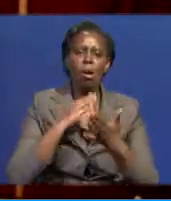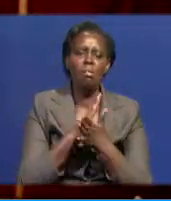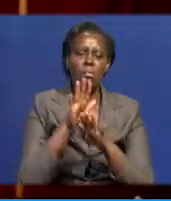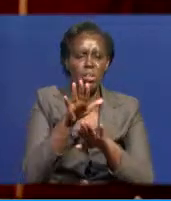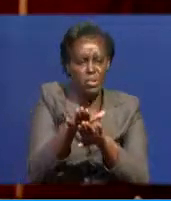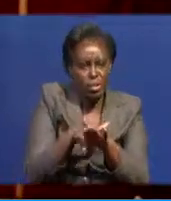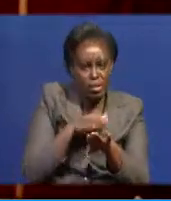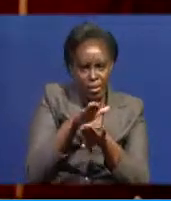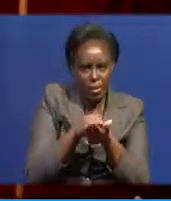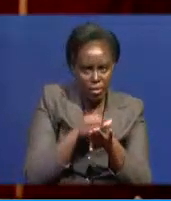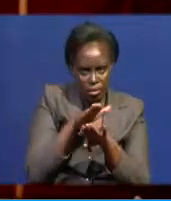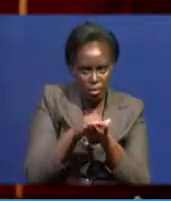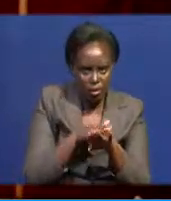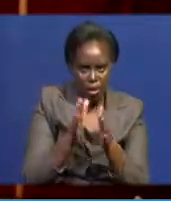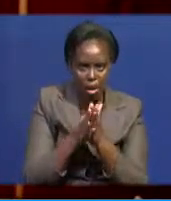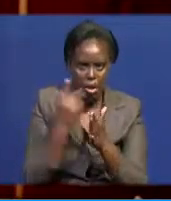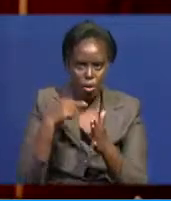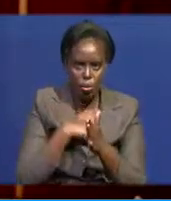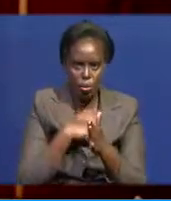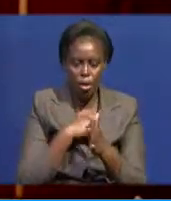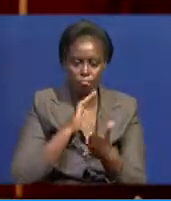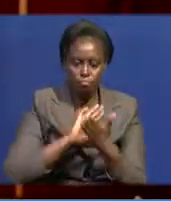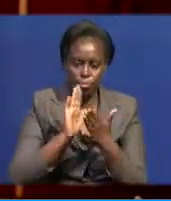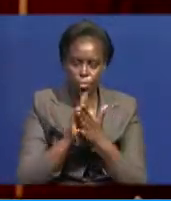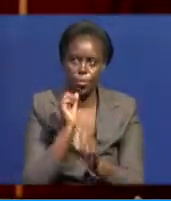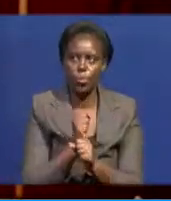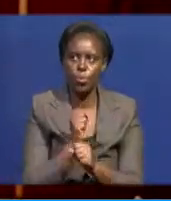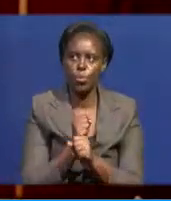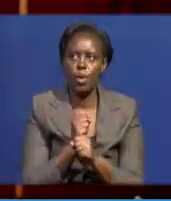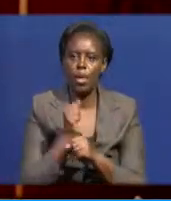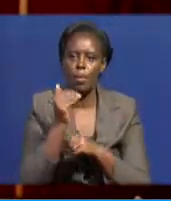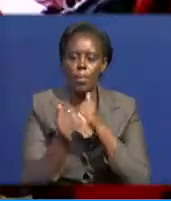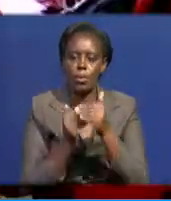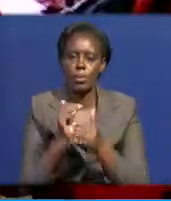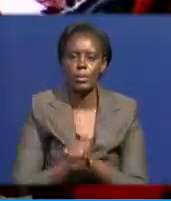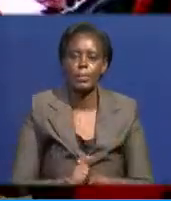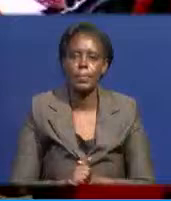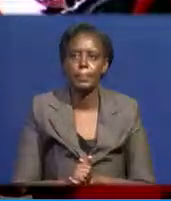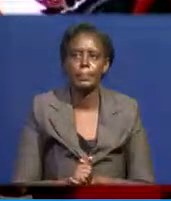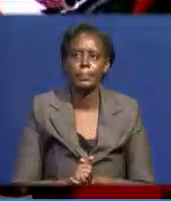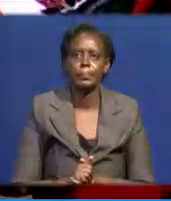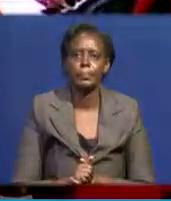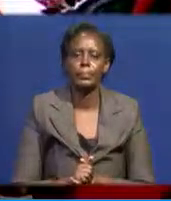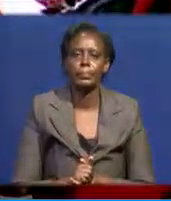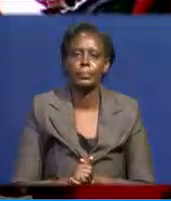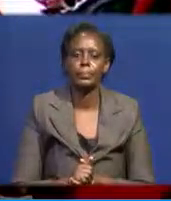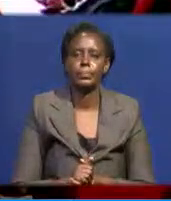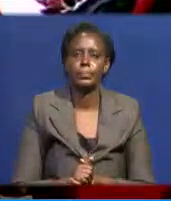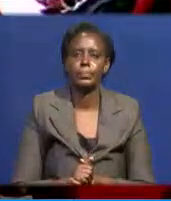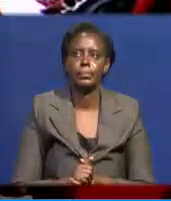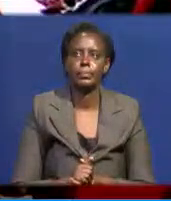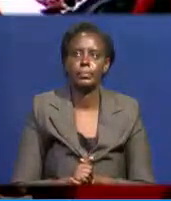slow, Honorable Speaker, and we need to expedite the process. Thank you.